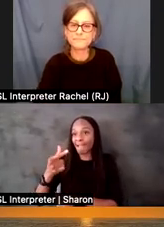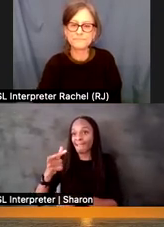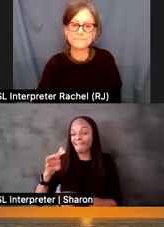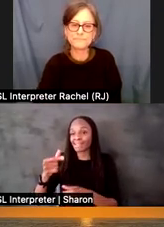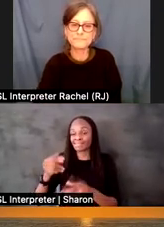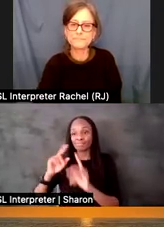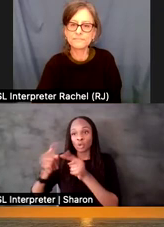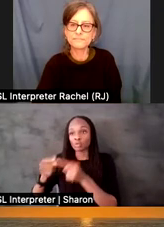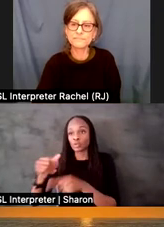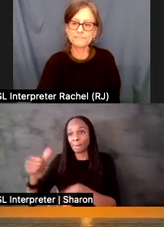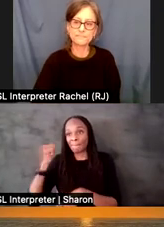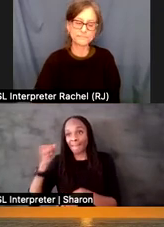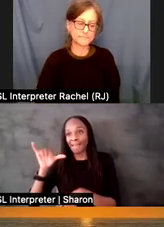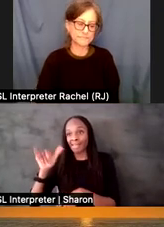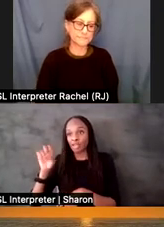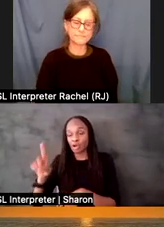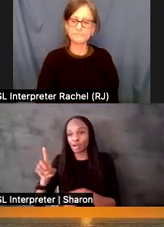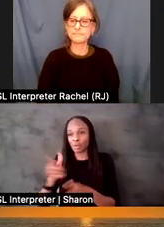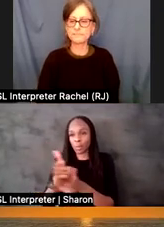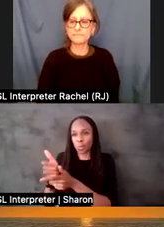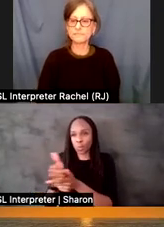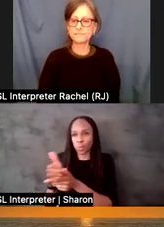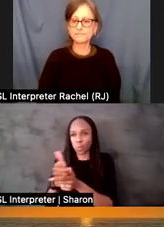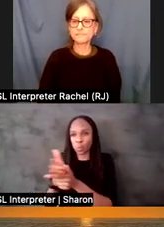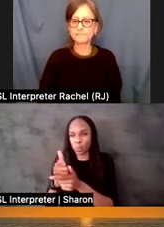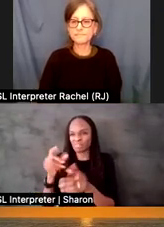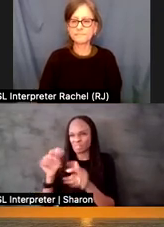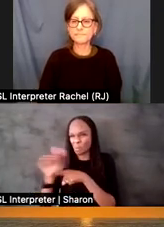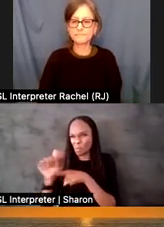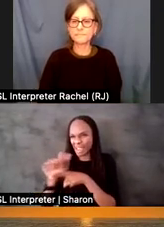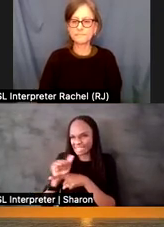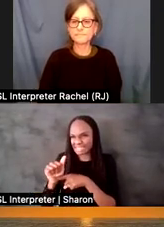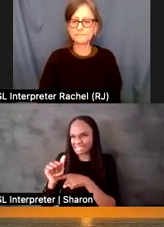backyard and fully extinguish it and get some practice in